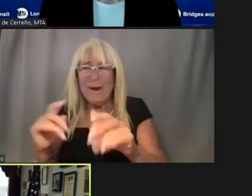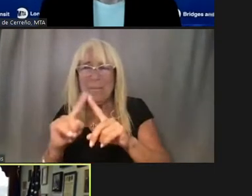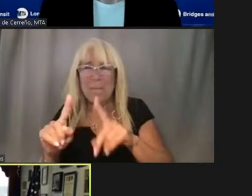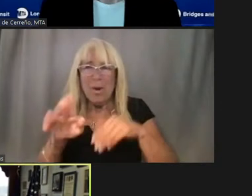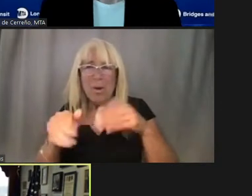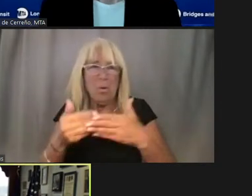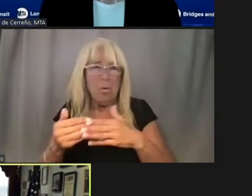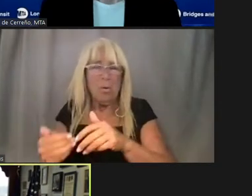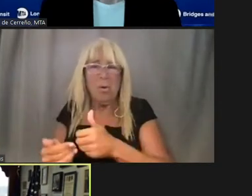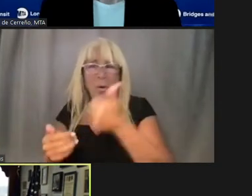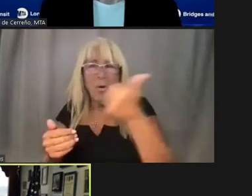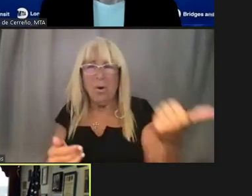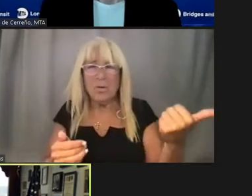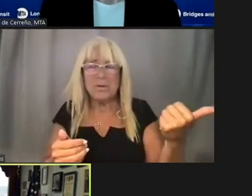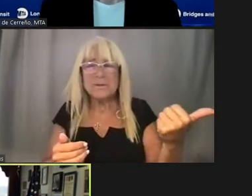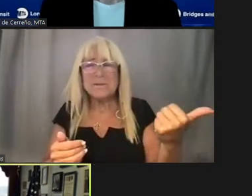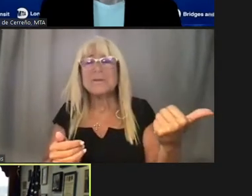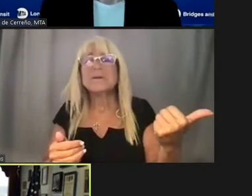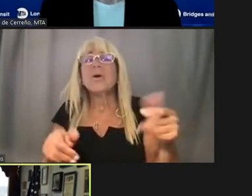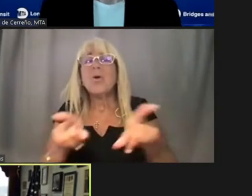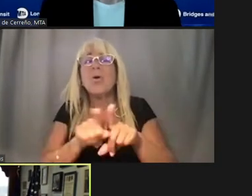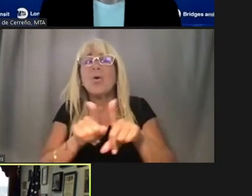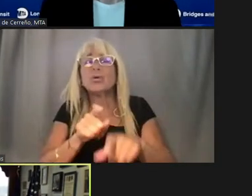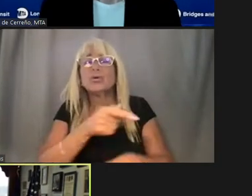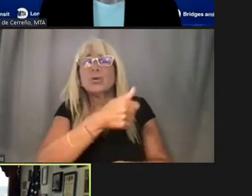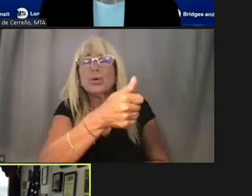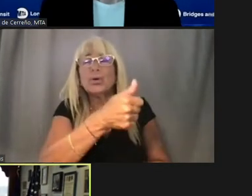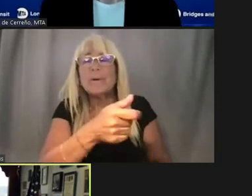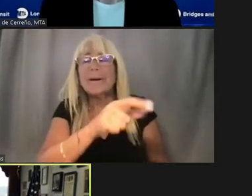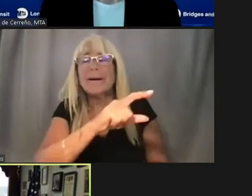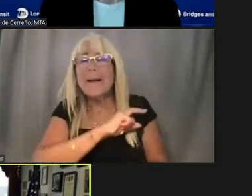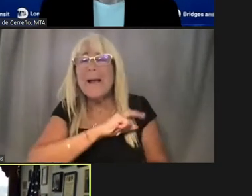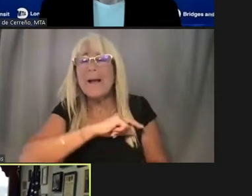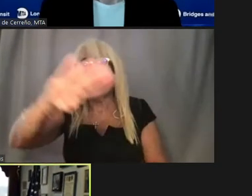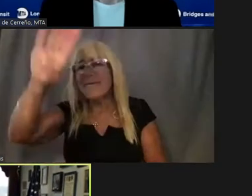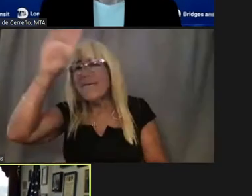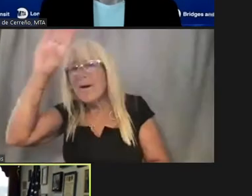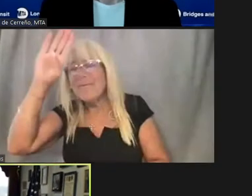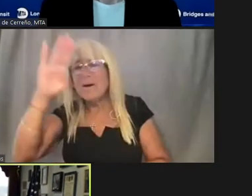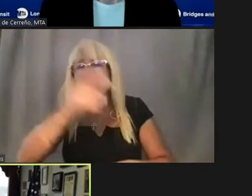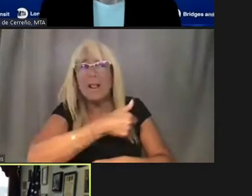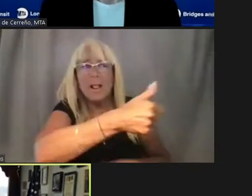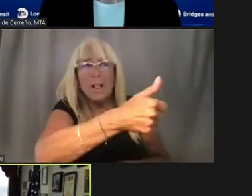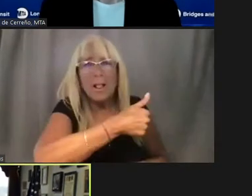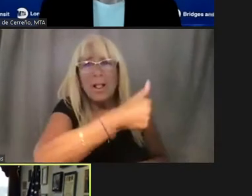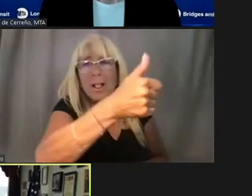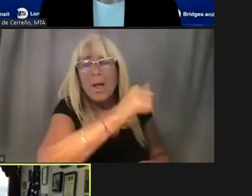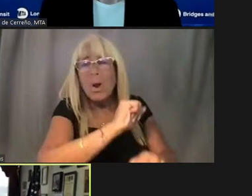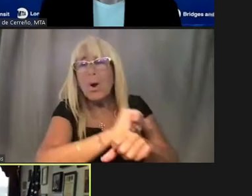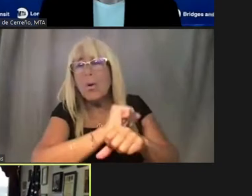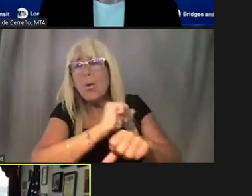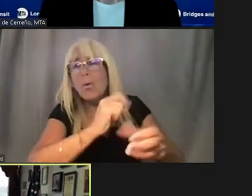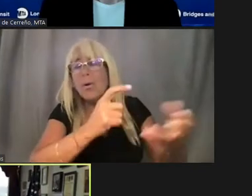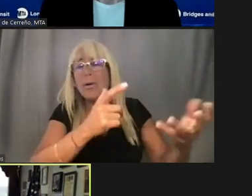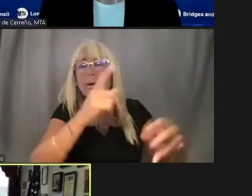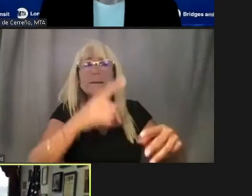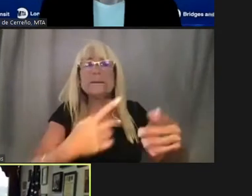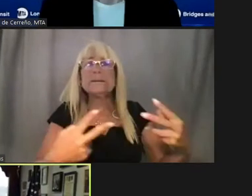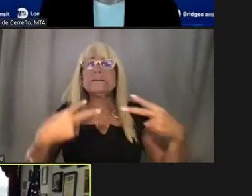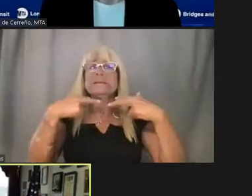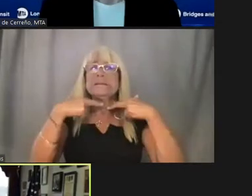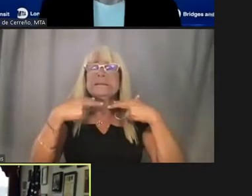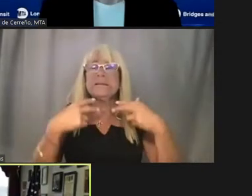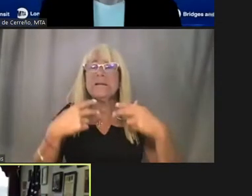communities among those communities include cops firefighters and others whose work schedules will leave them stranded safely